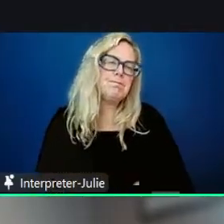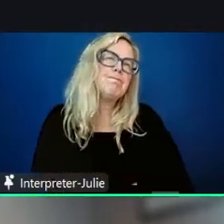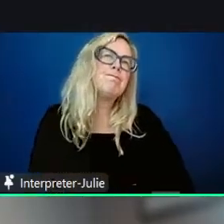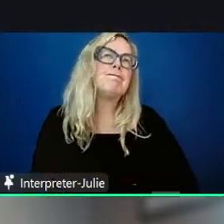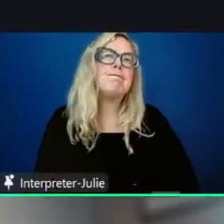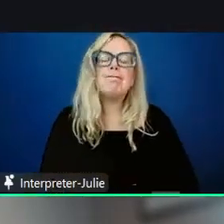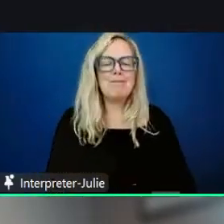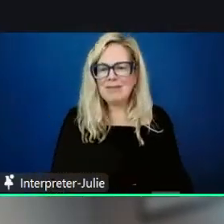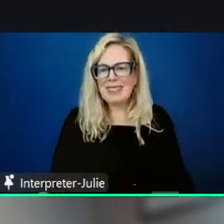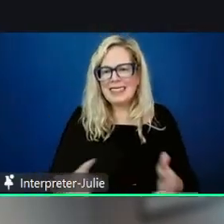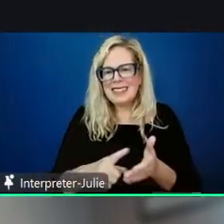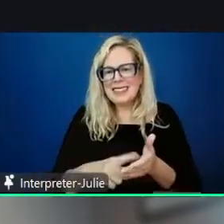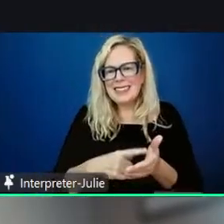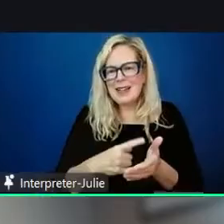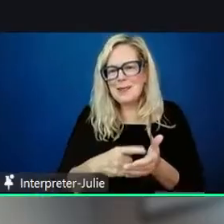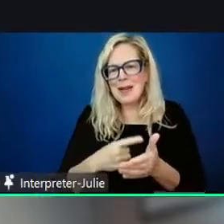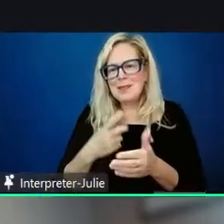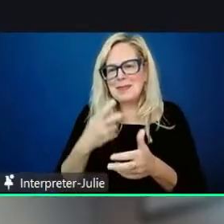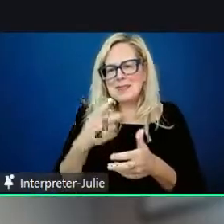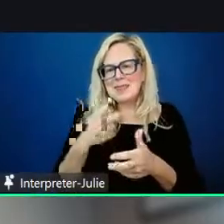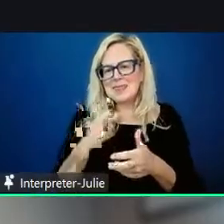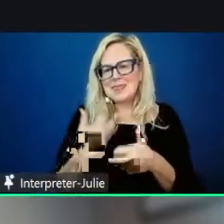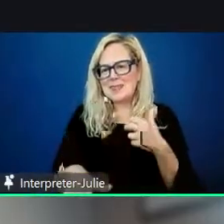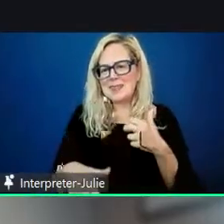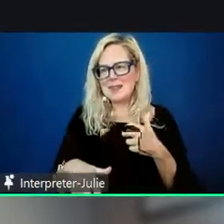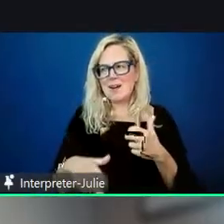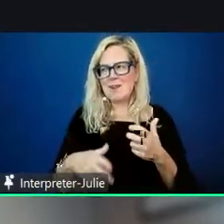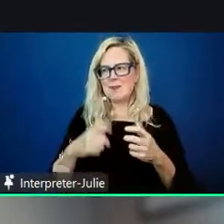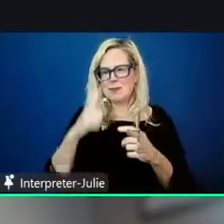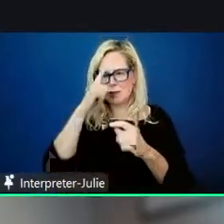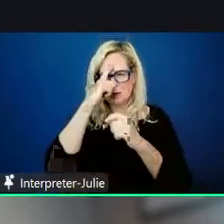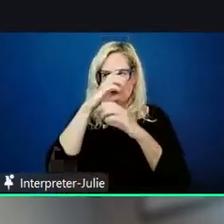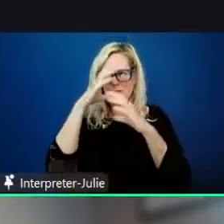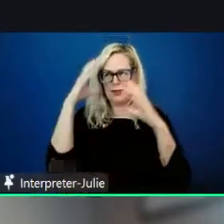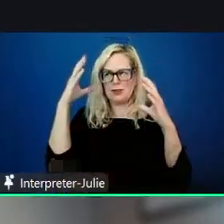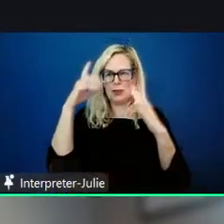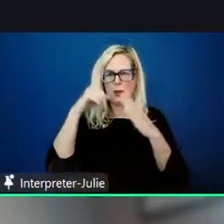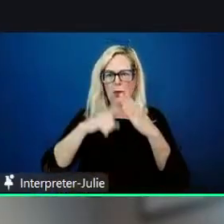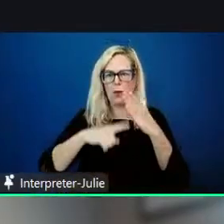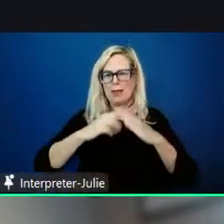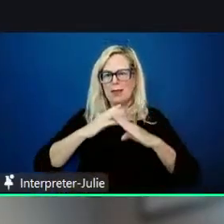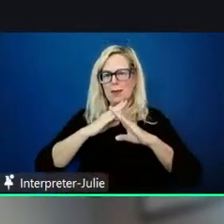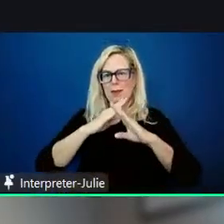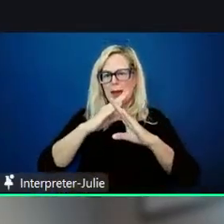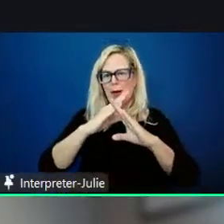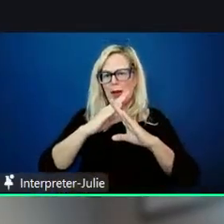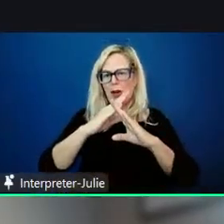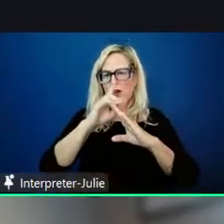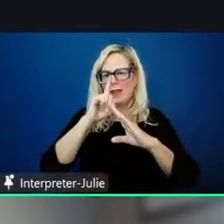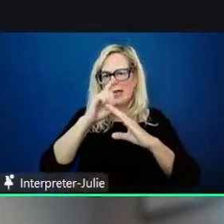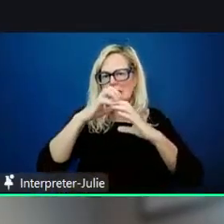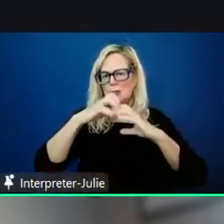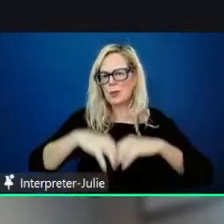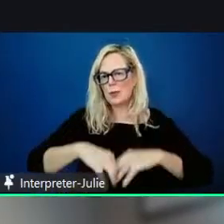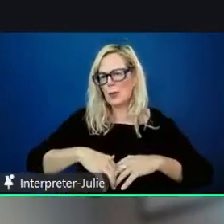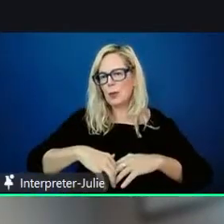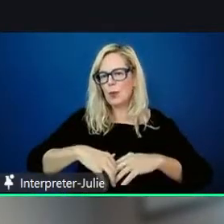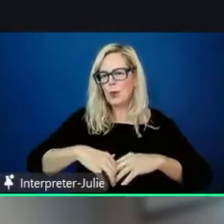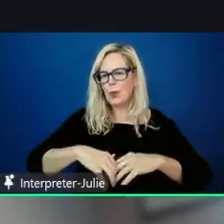tell what exactly is going to be a barrier that should be removed or modified for rotation with